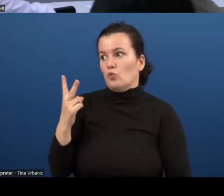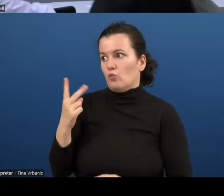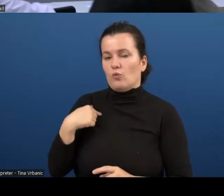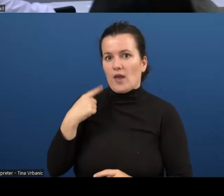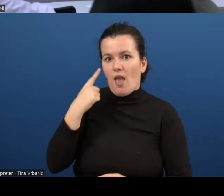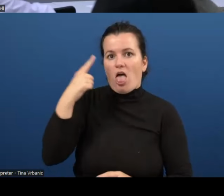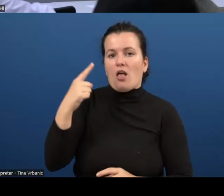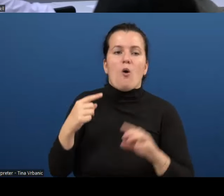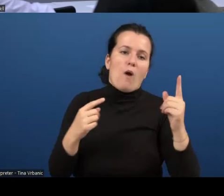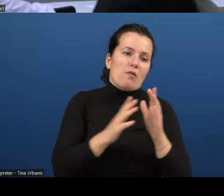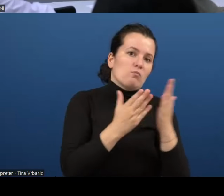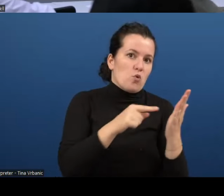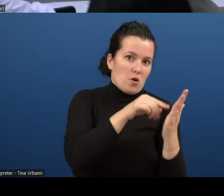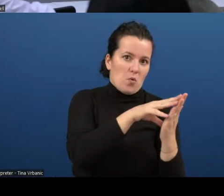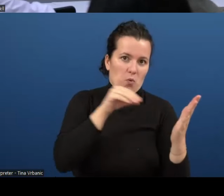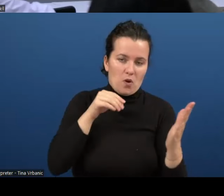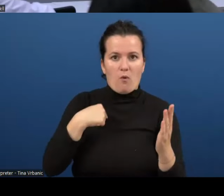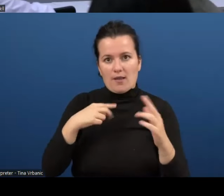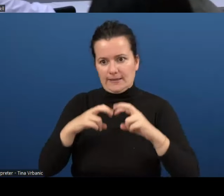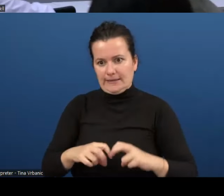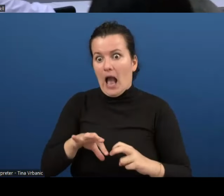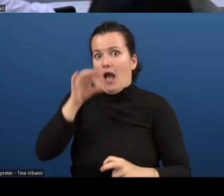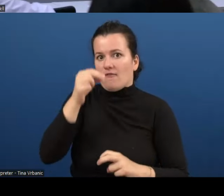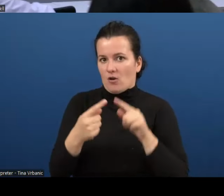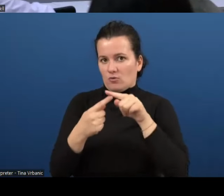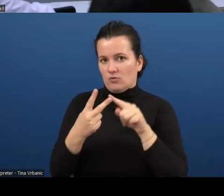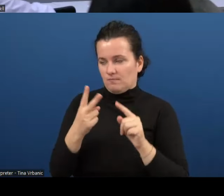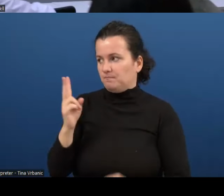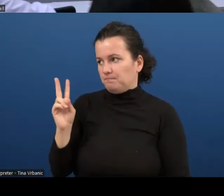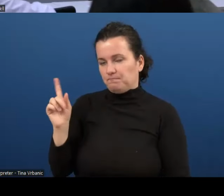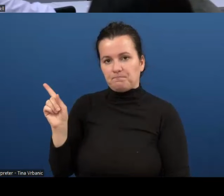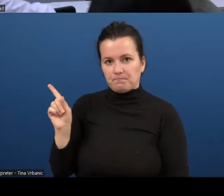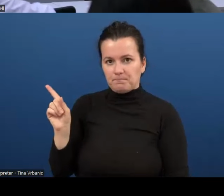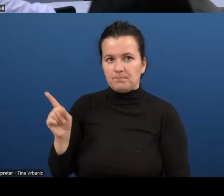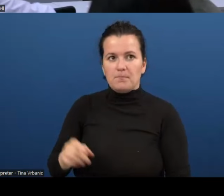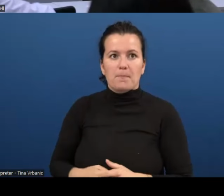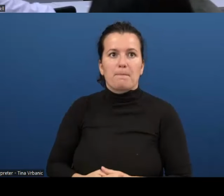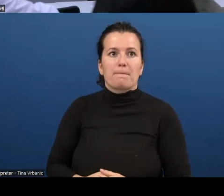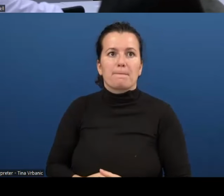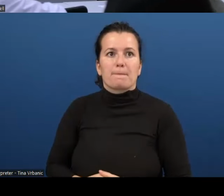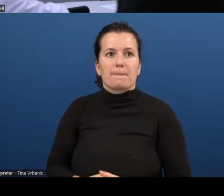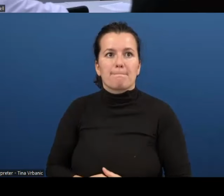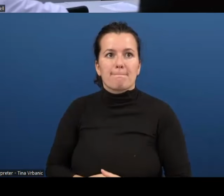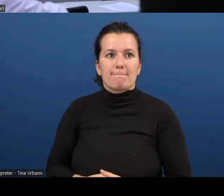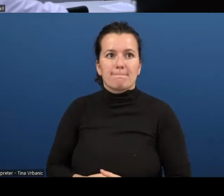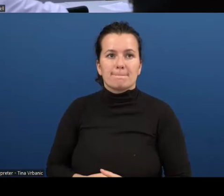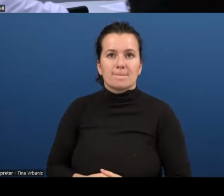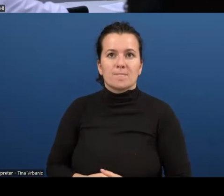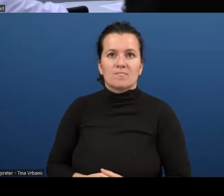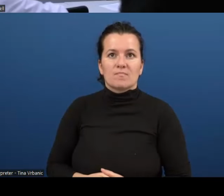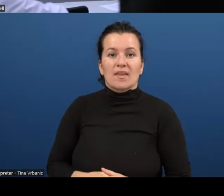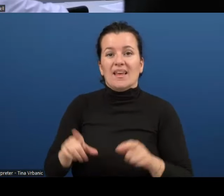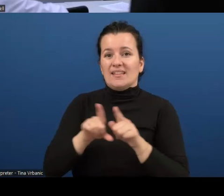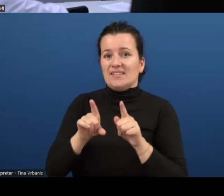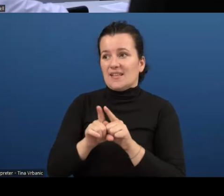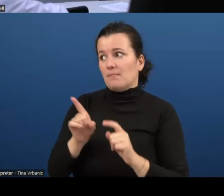literature. So this is research we did in Suitcase, and yeah, at that point we still worked